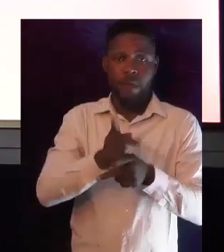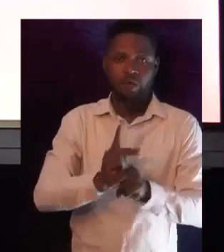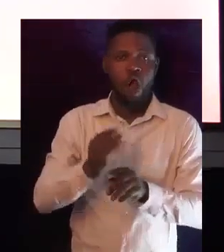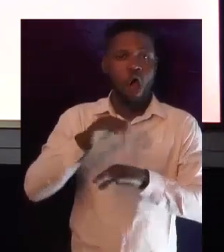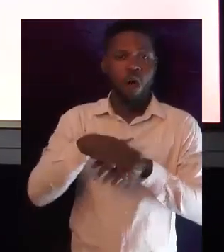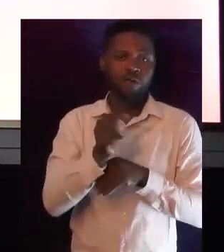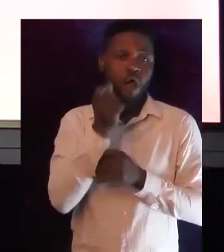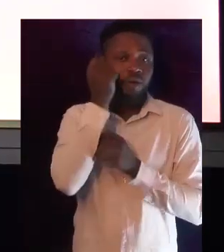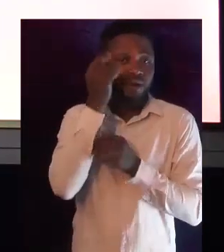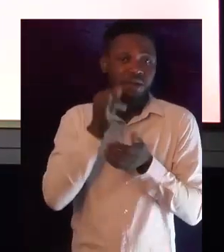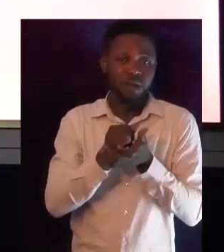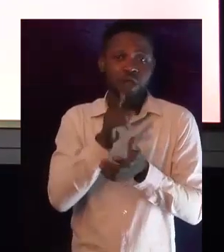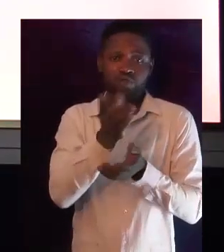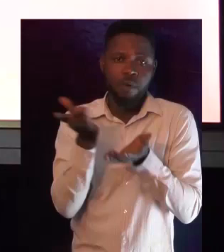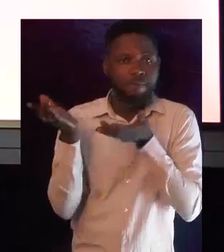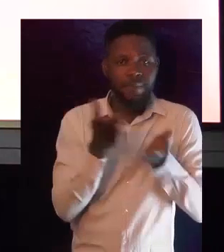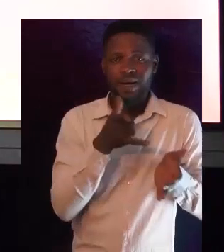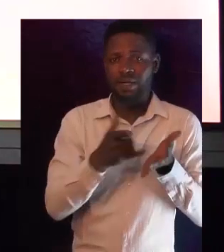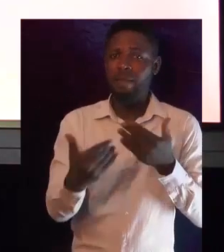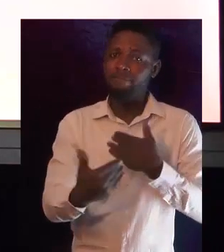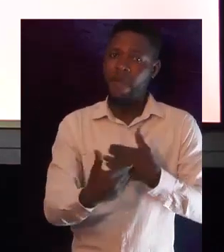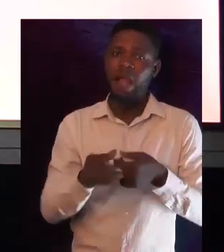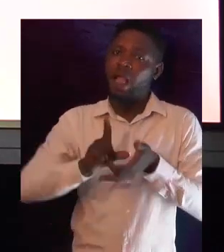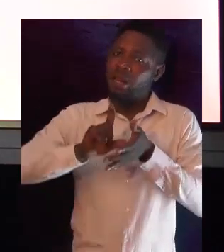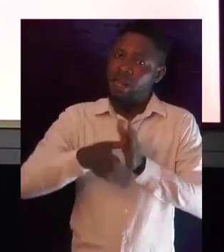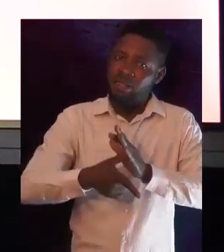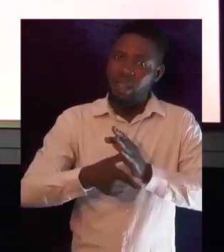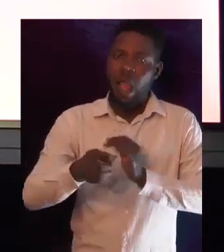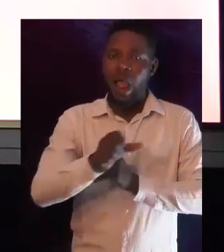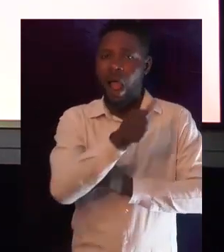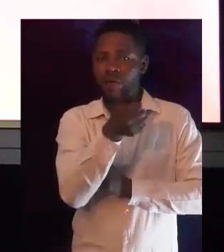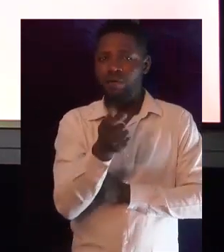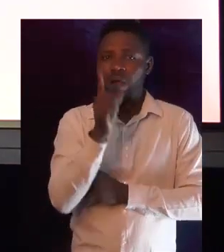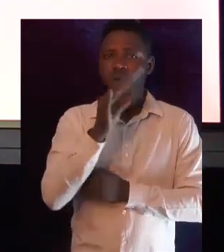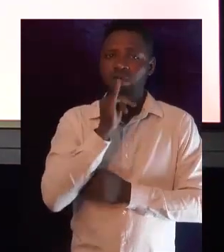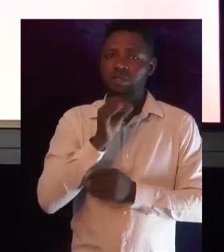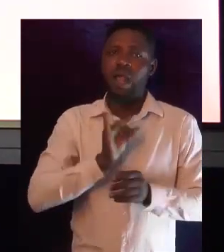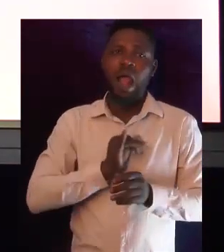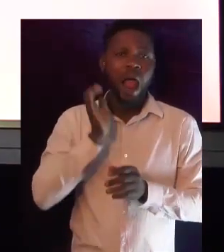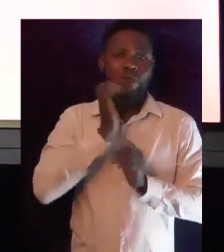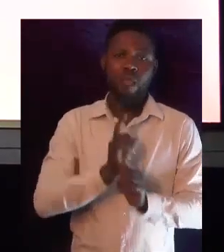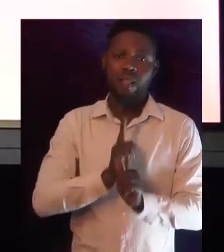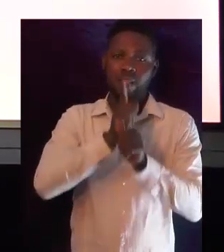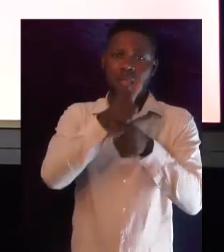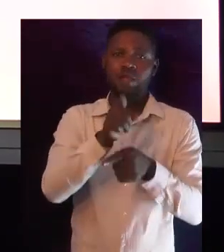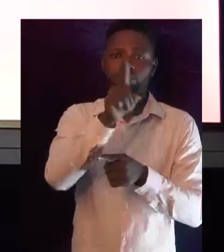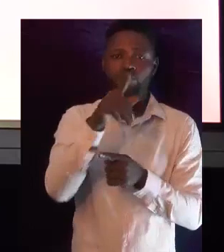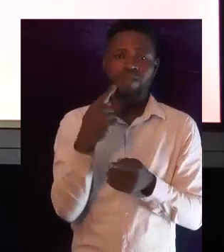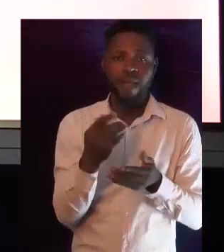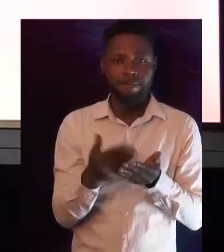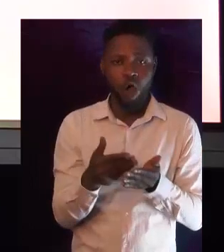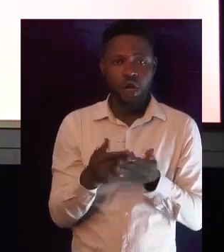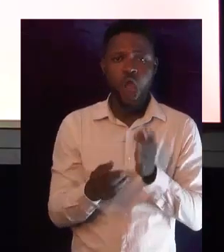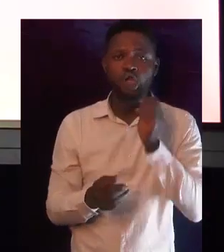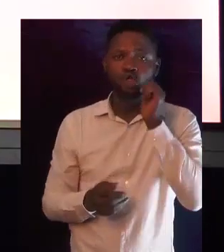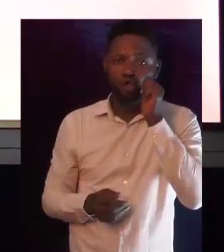that you will return it later. Another example is, I will lend you the money tomorrow.